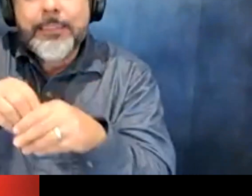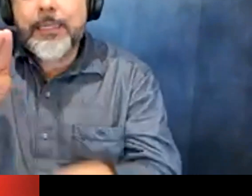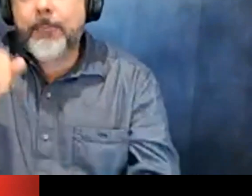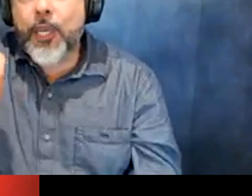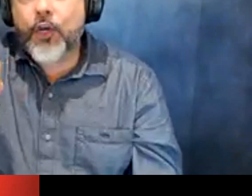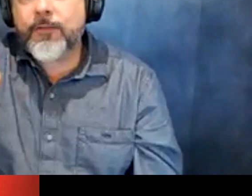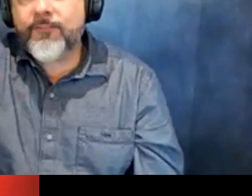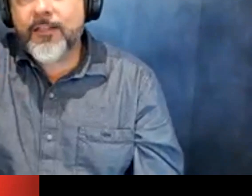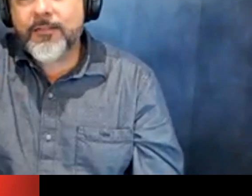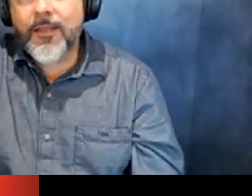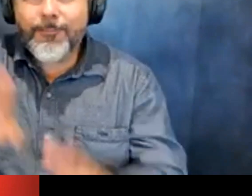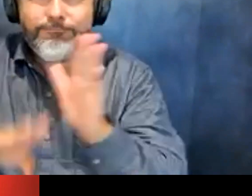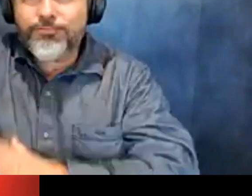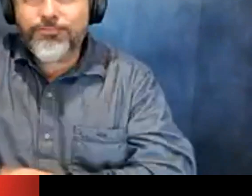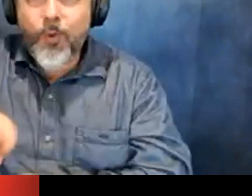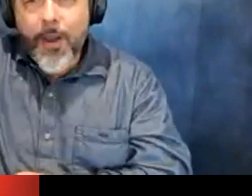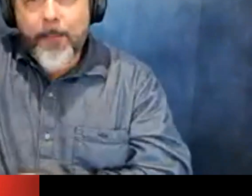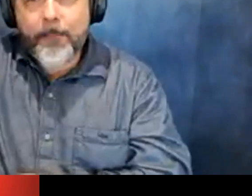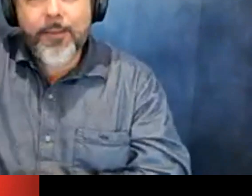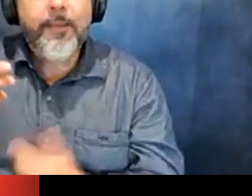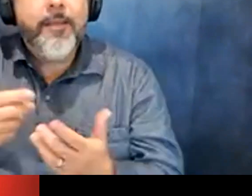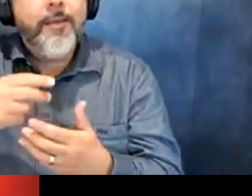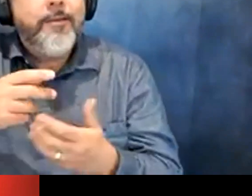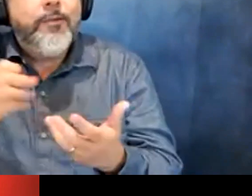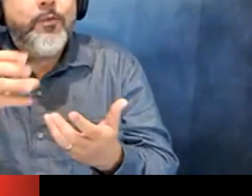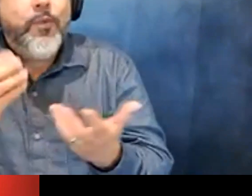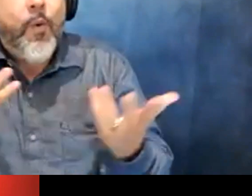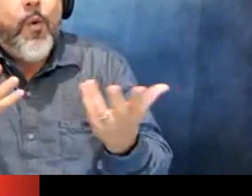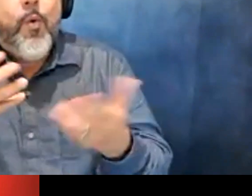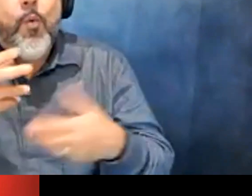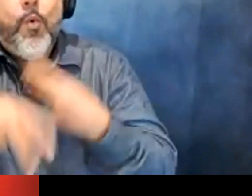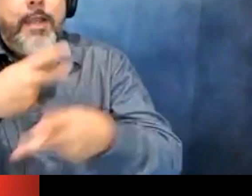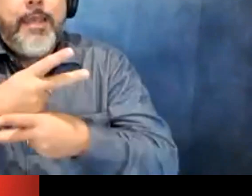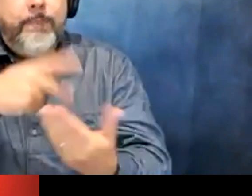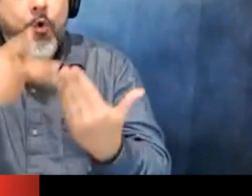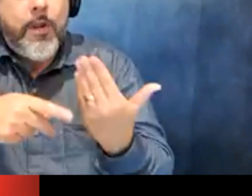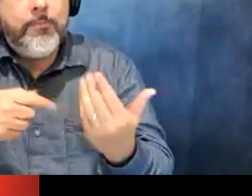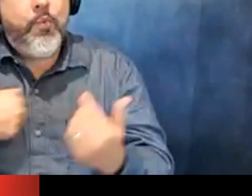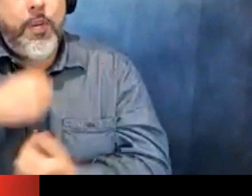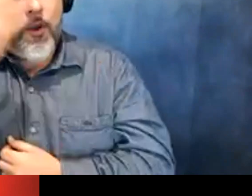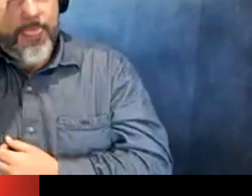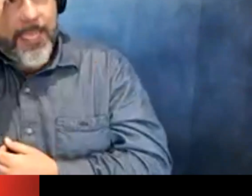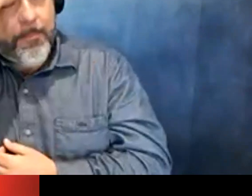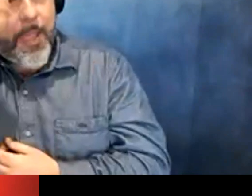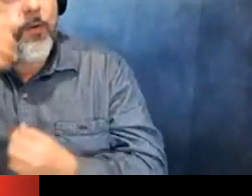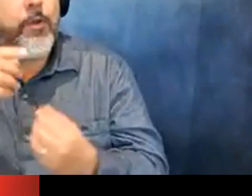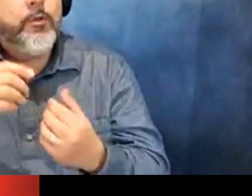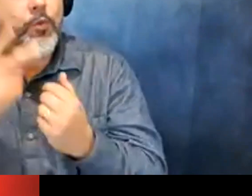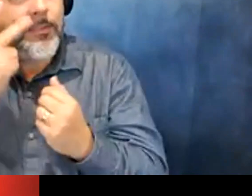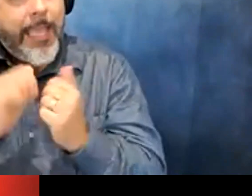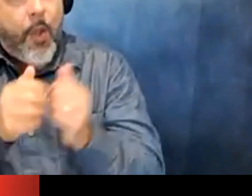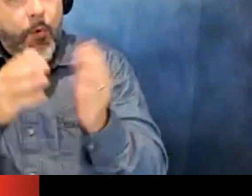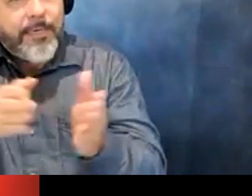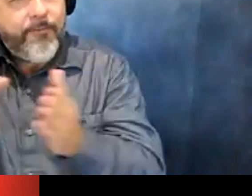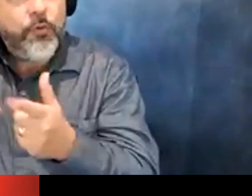What kind of thinking or programs are we all looking at or thinking about to help individuals, like